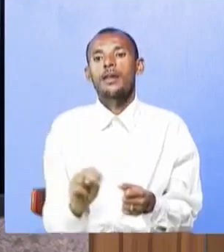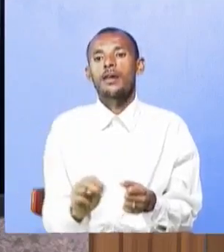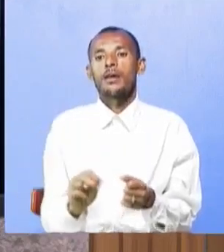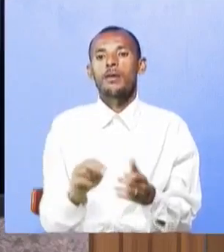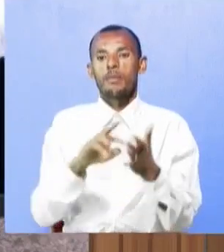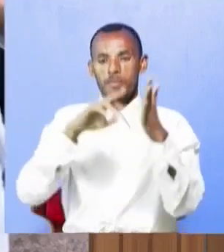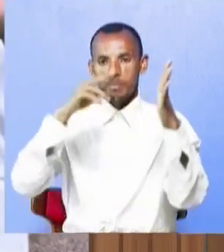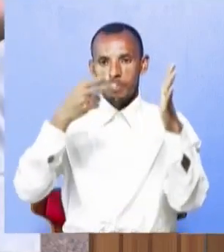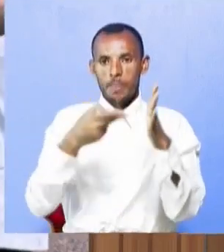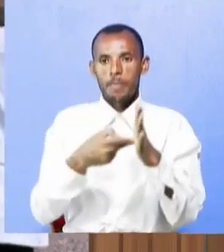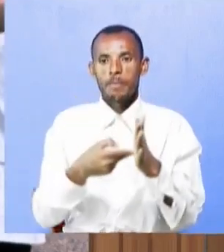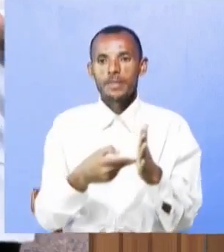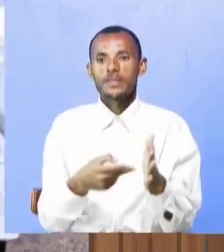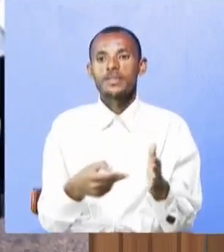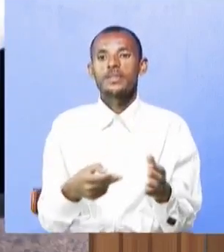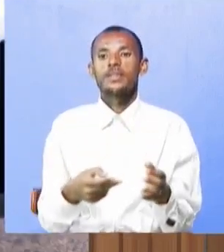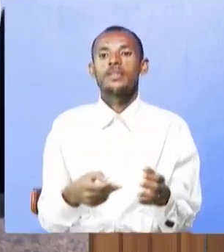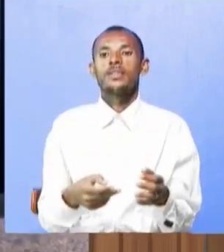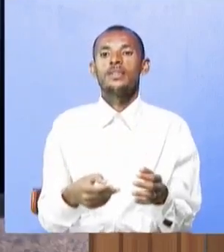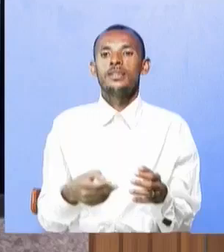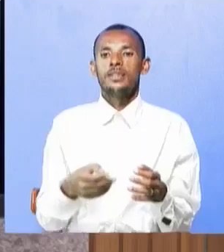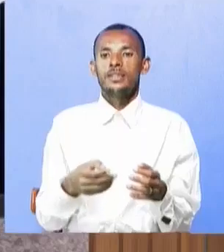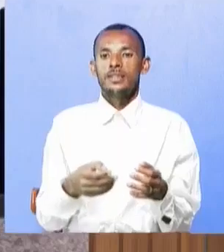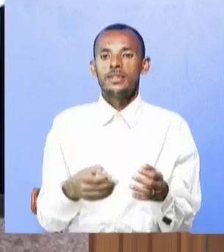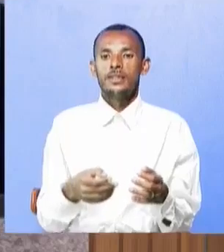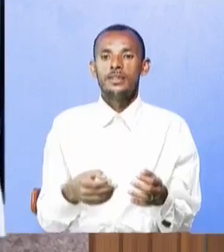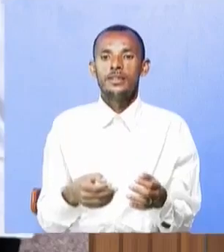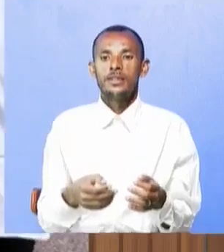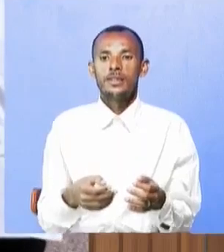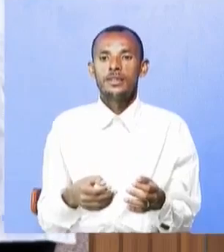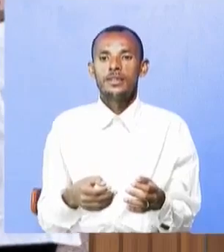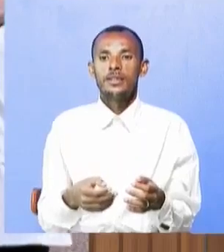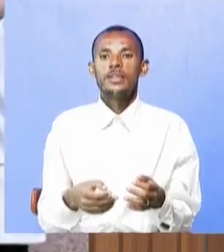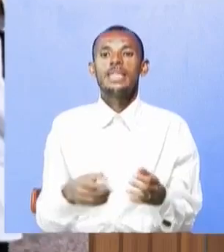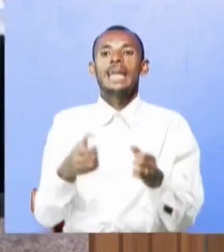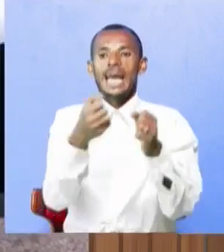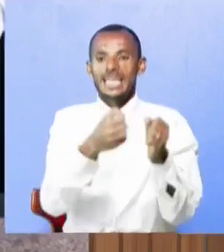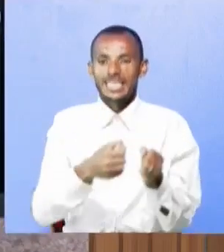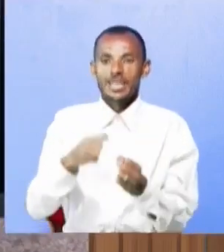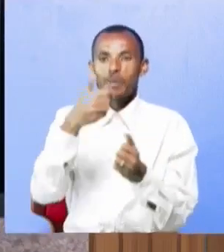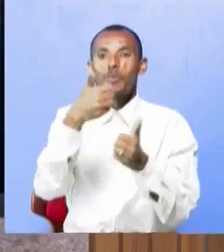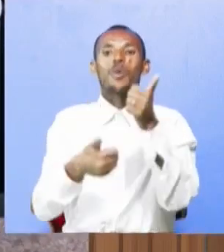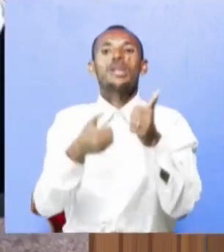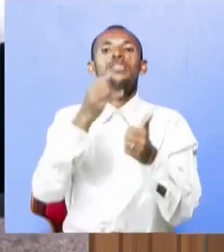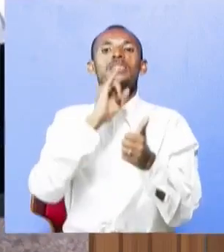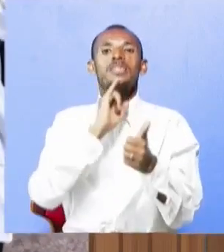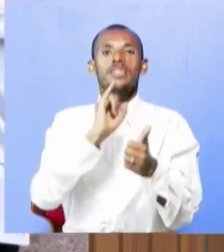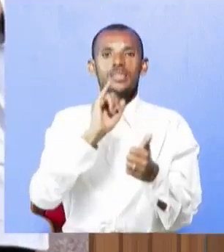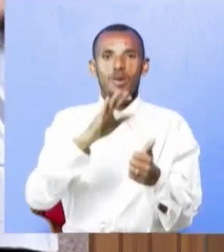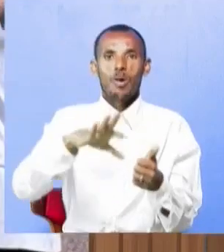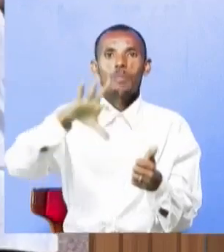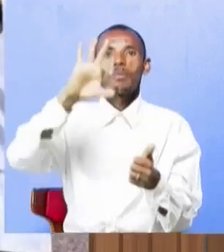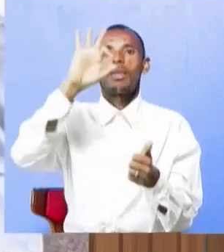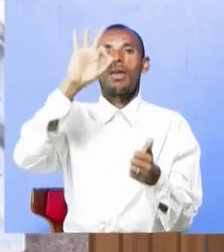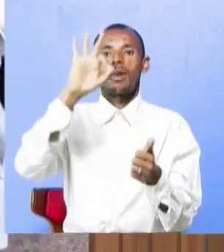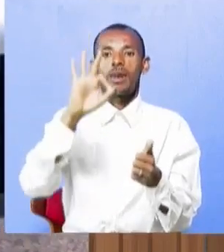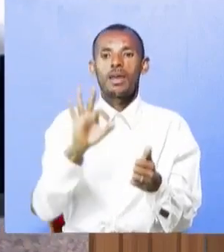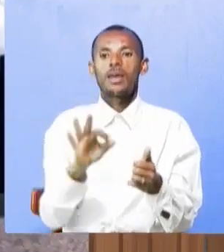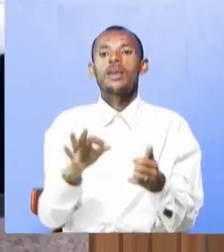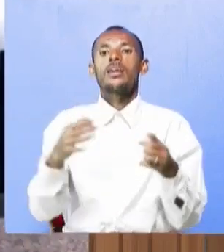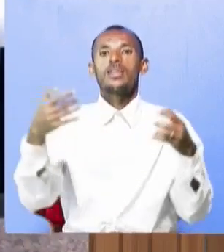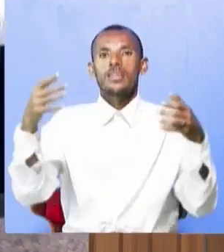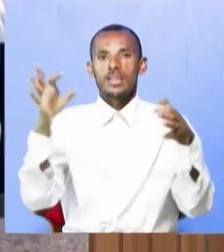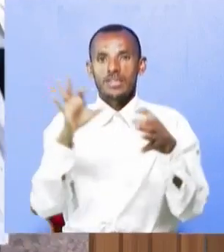A Cartesian coordinate system is a system which is obtained by